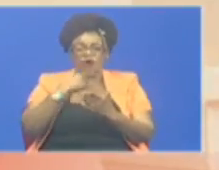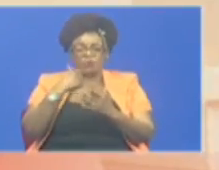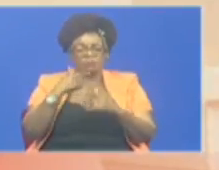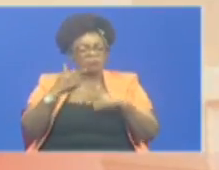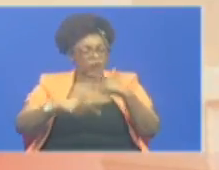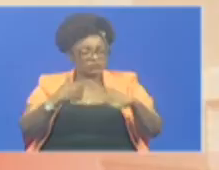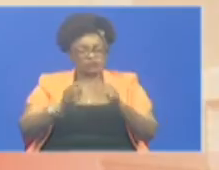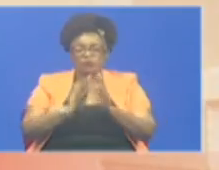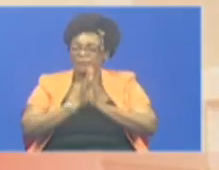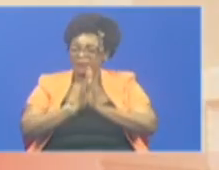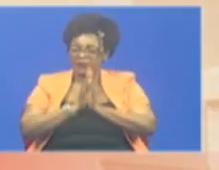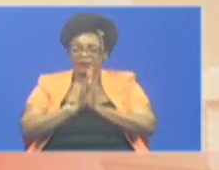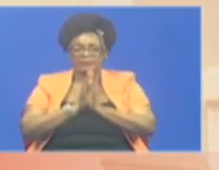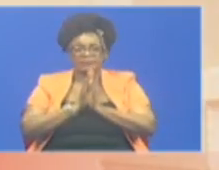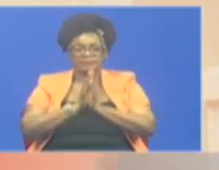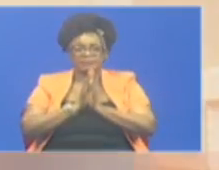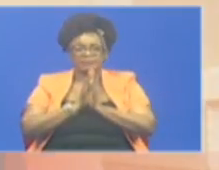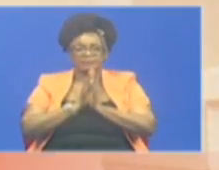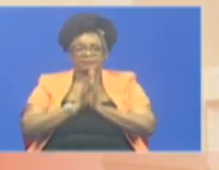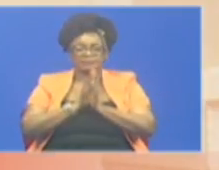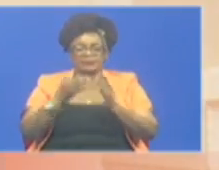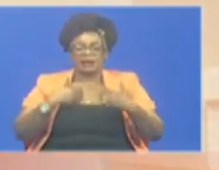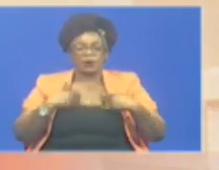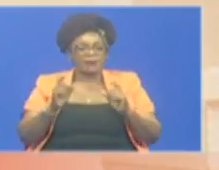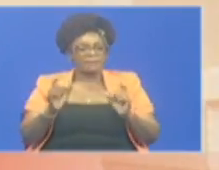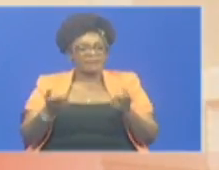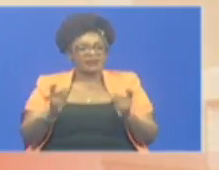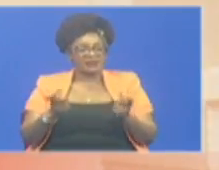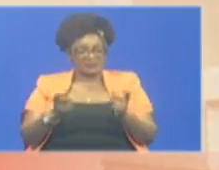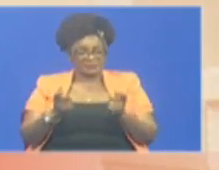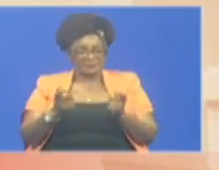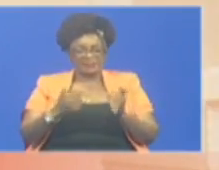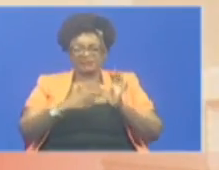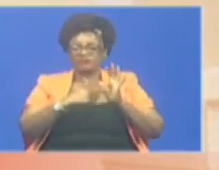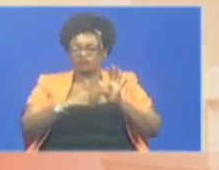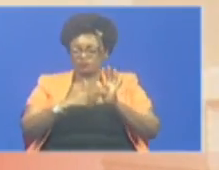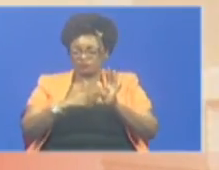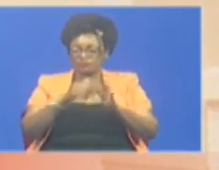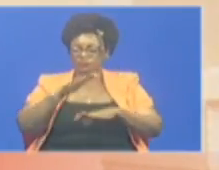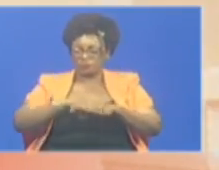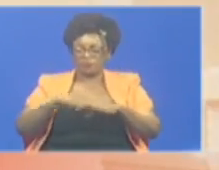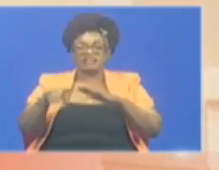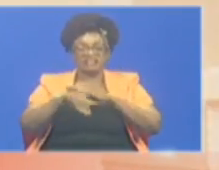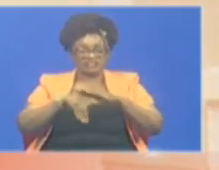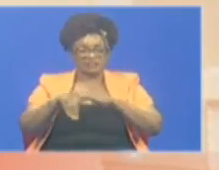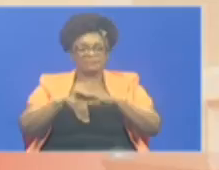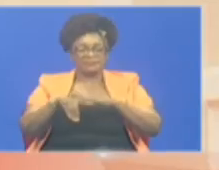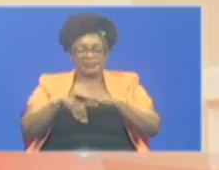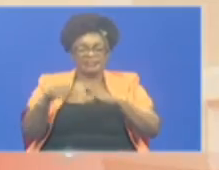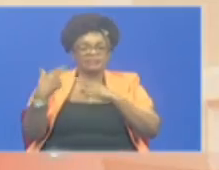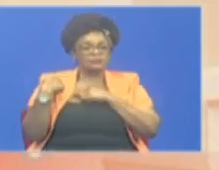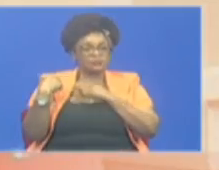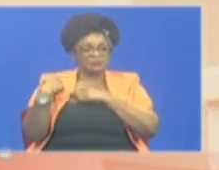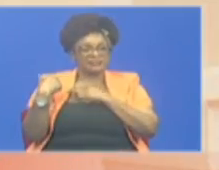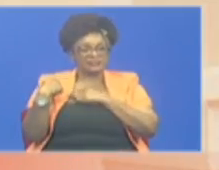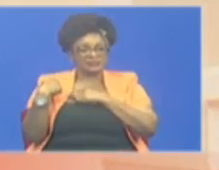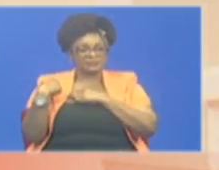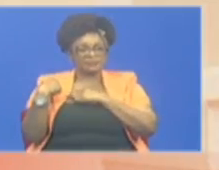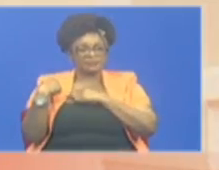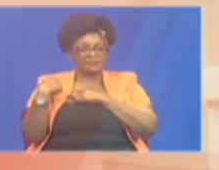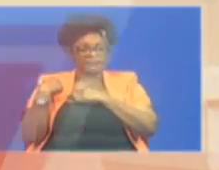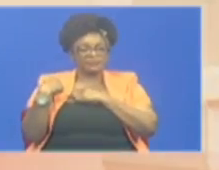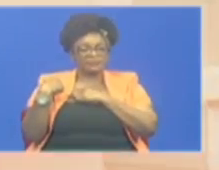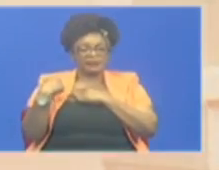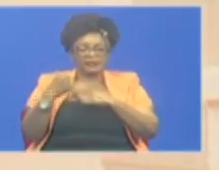valuable, our media, who have shown patriotism and civic responsibility in their coverage